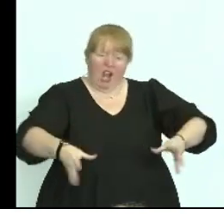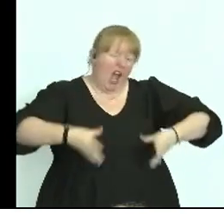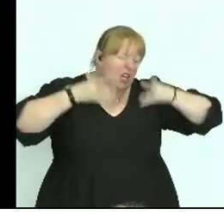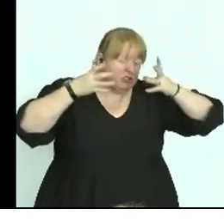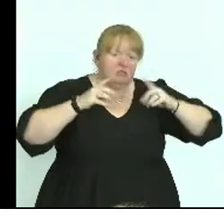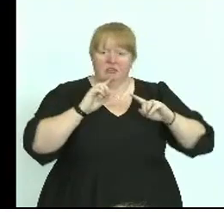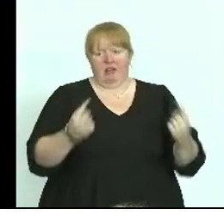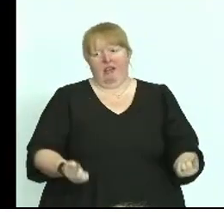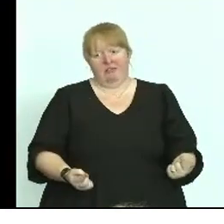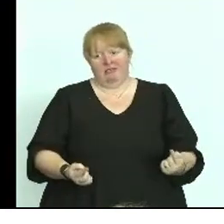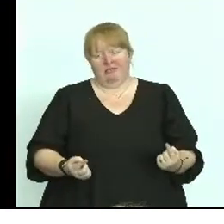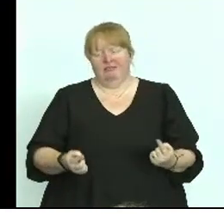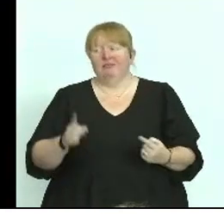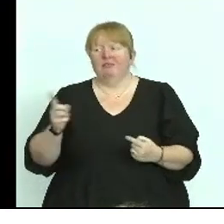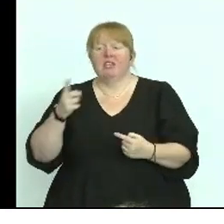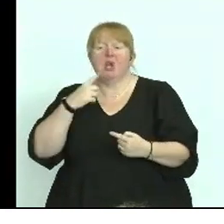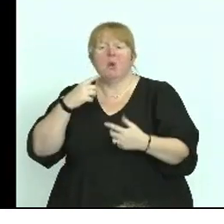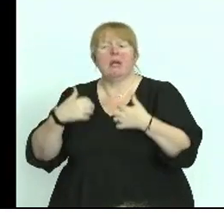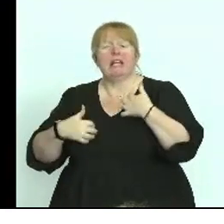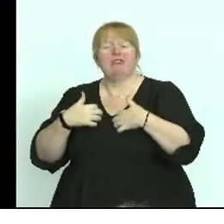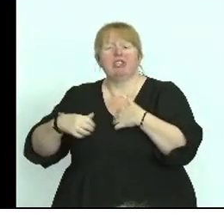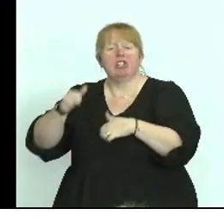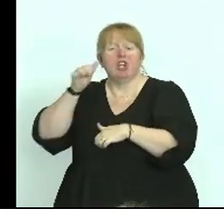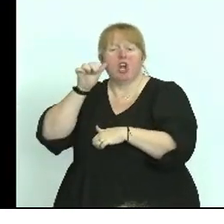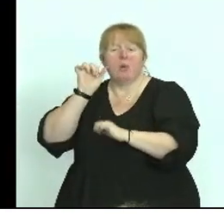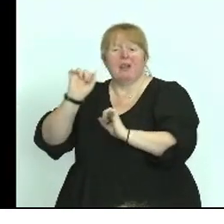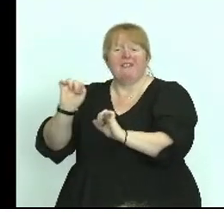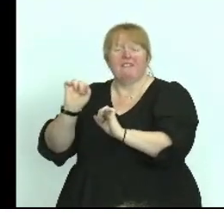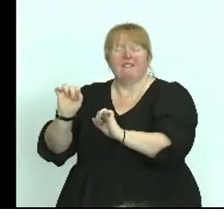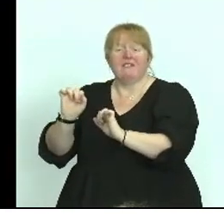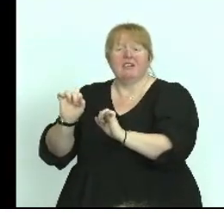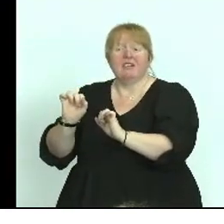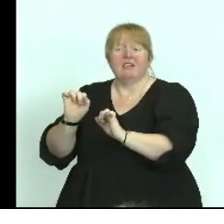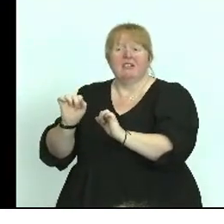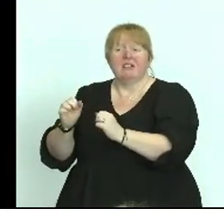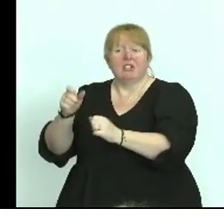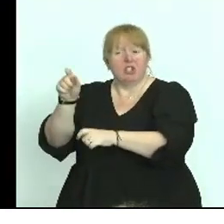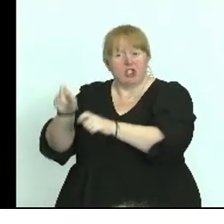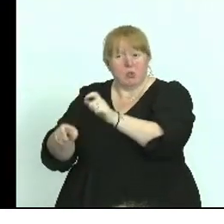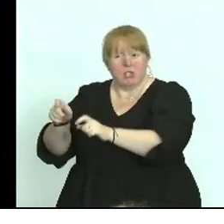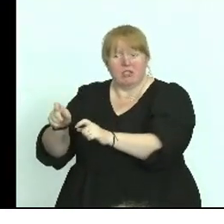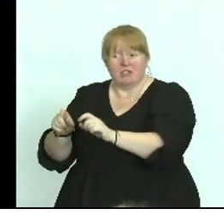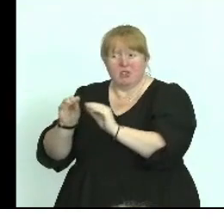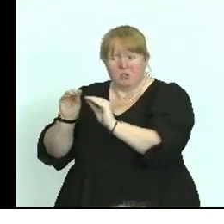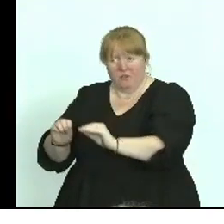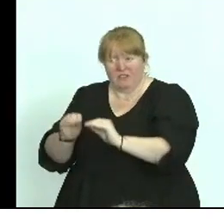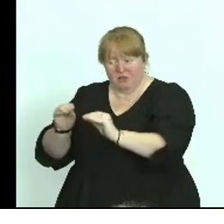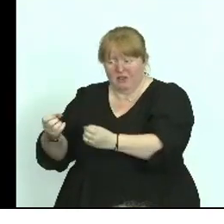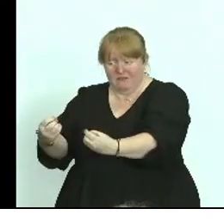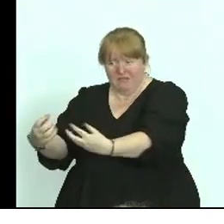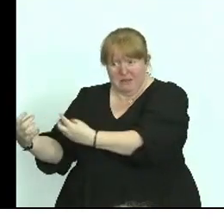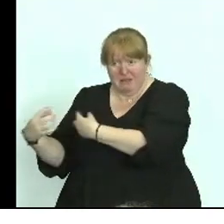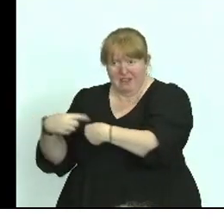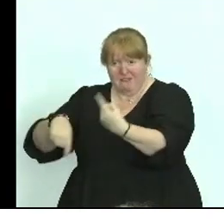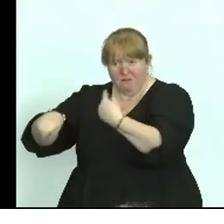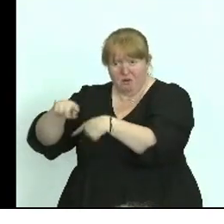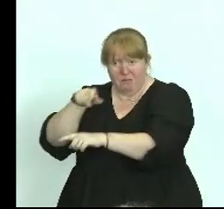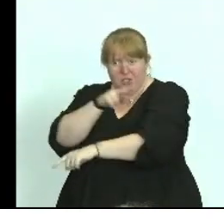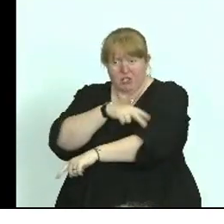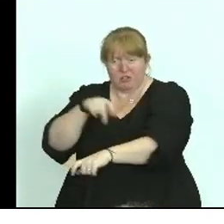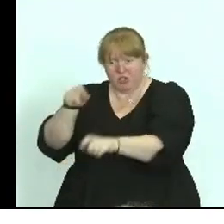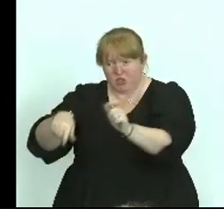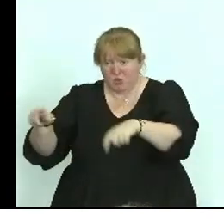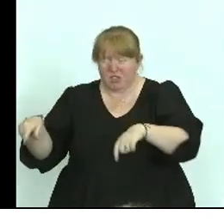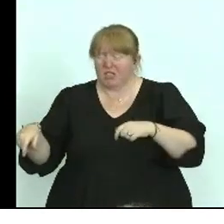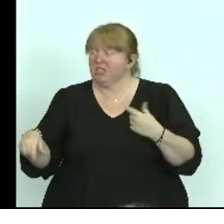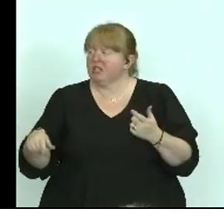so interested to know if you've had any feedback from the students that you teach, and also if it's something